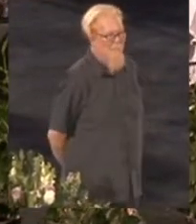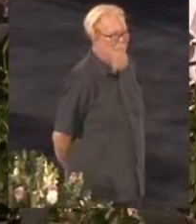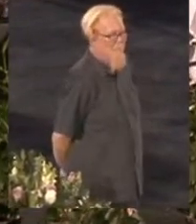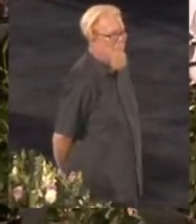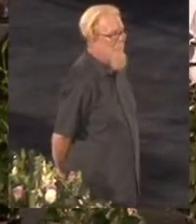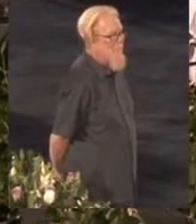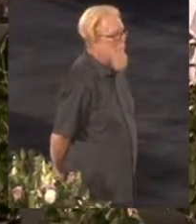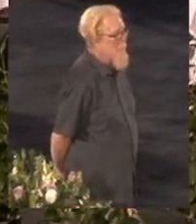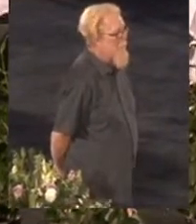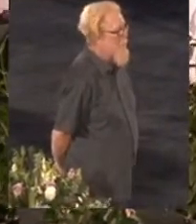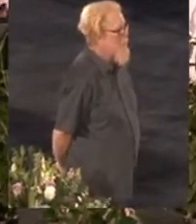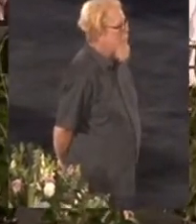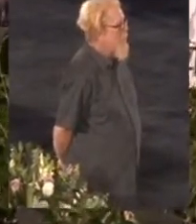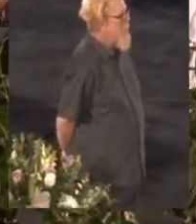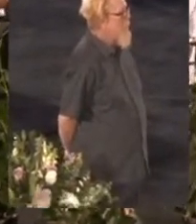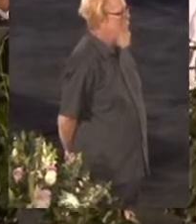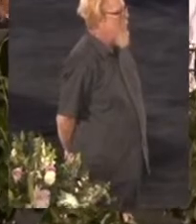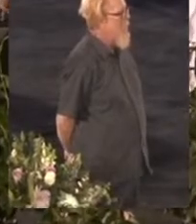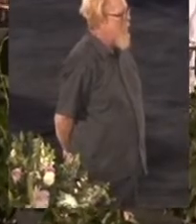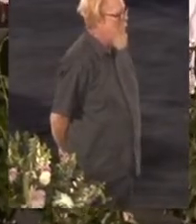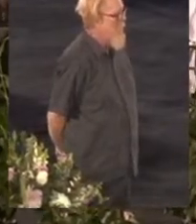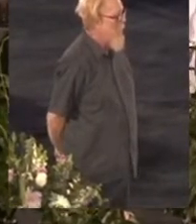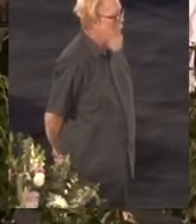I'm trying so hard.